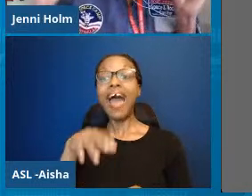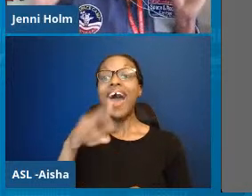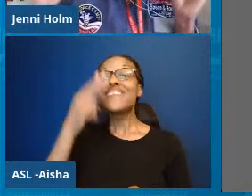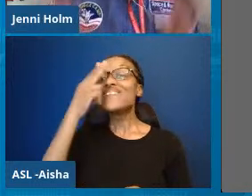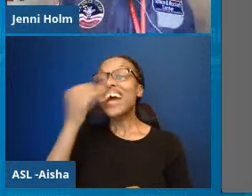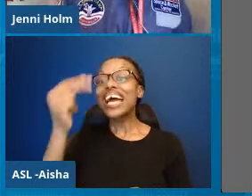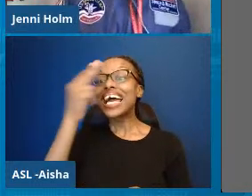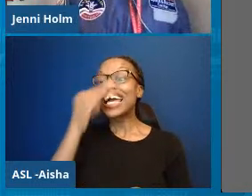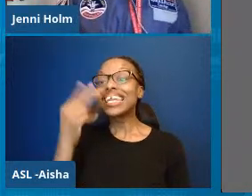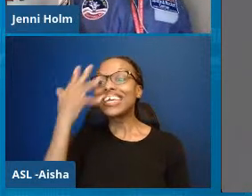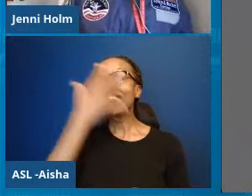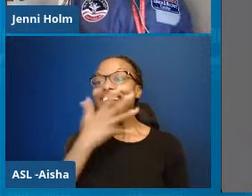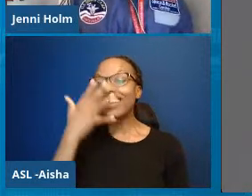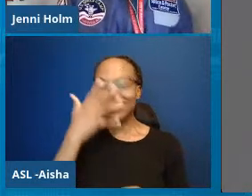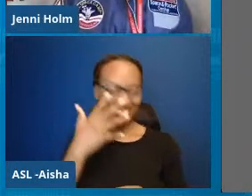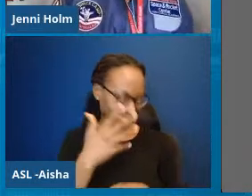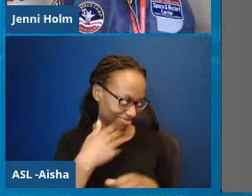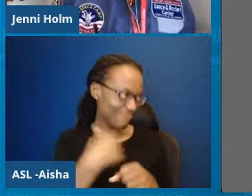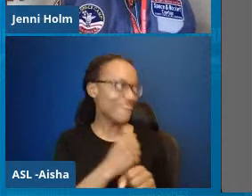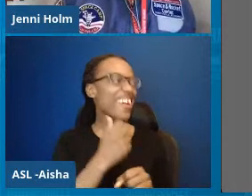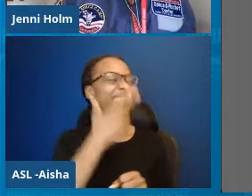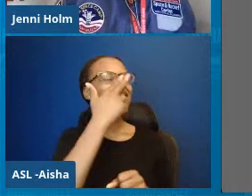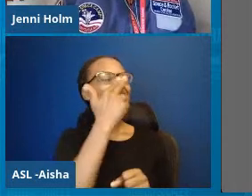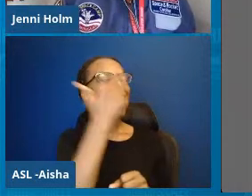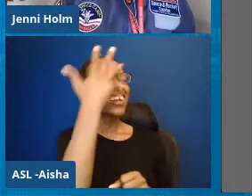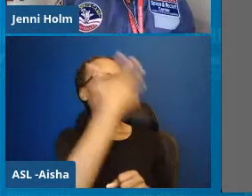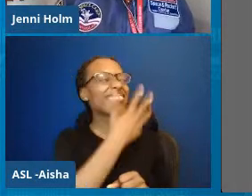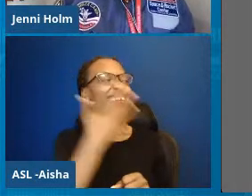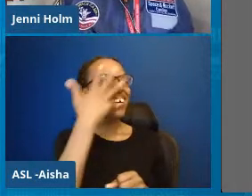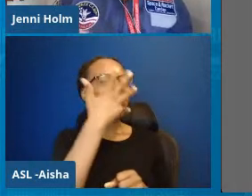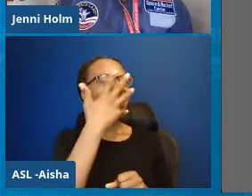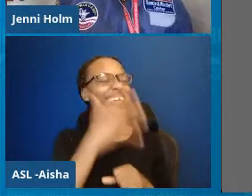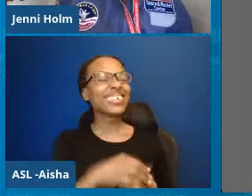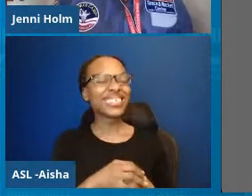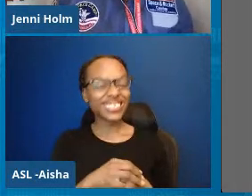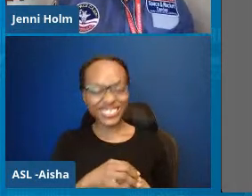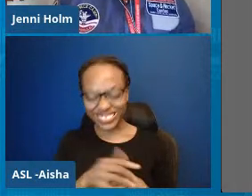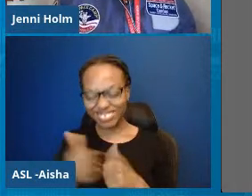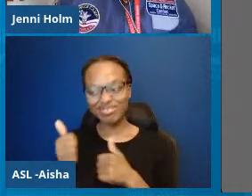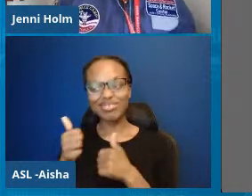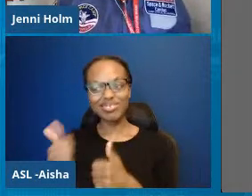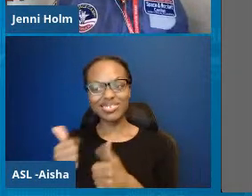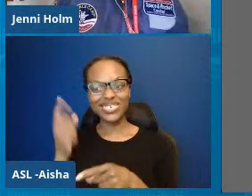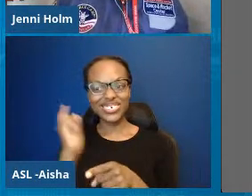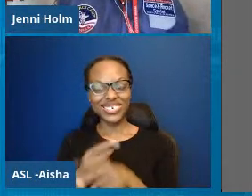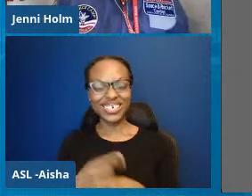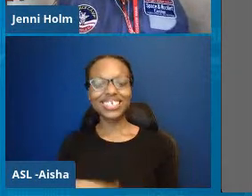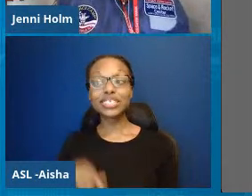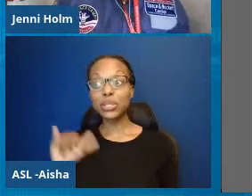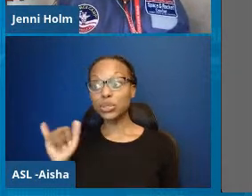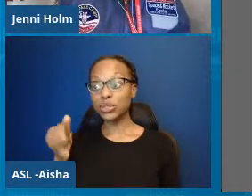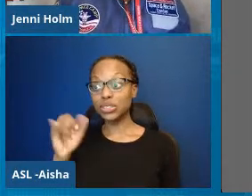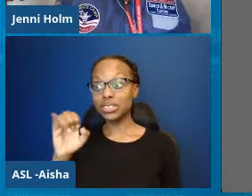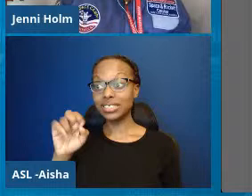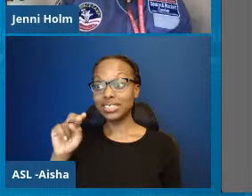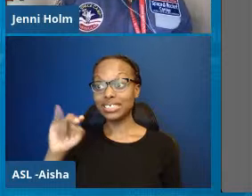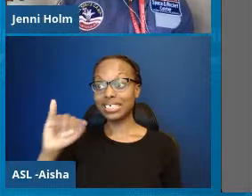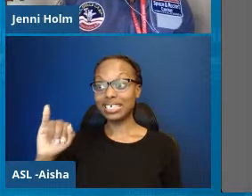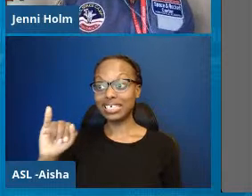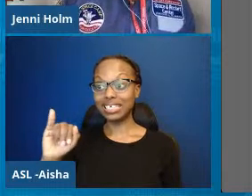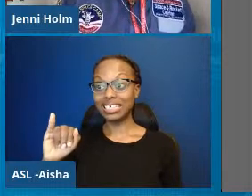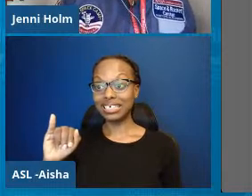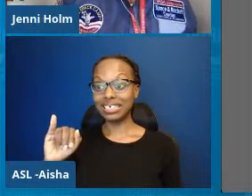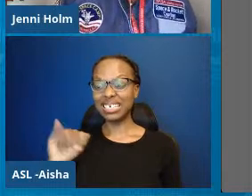Funny. There you go, there you go. All Oh, right, I missed the other end. Good job, Jenny. all right, Jenny. I like you're on the board with your funsy. funny